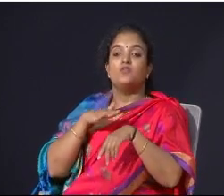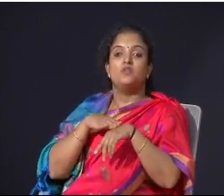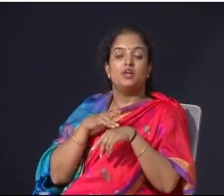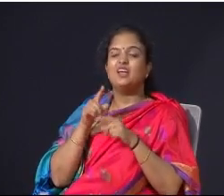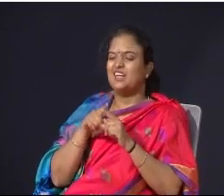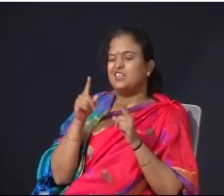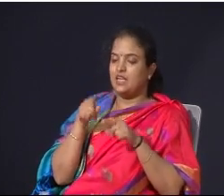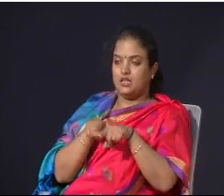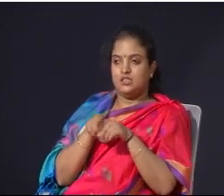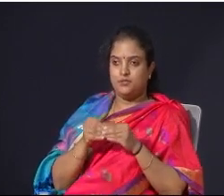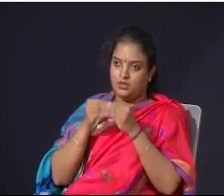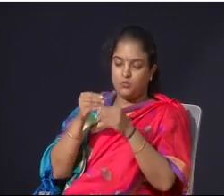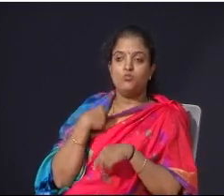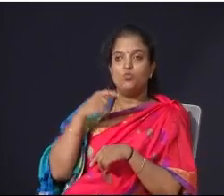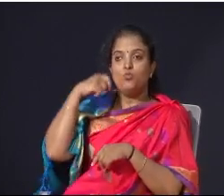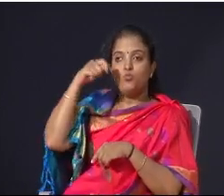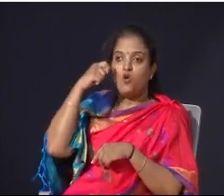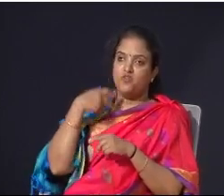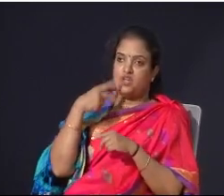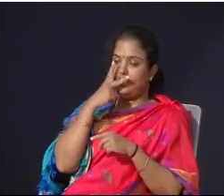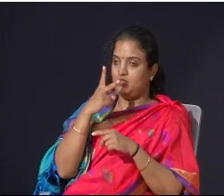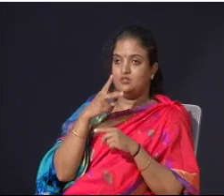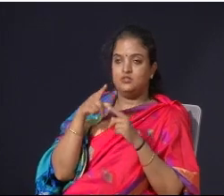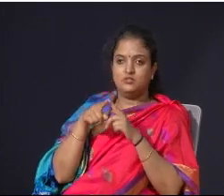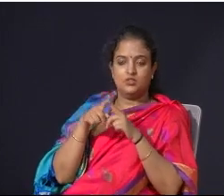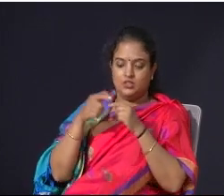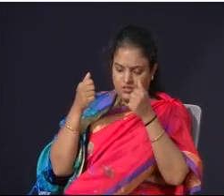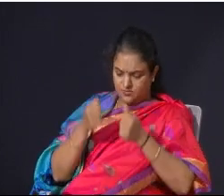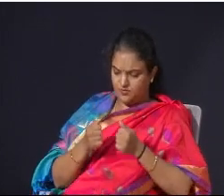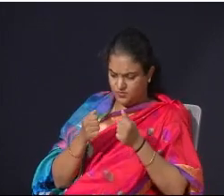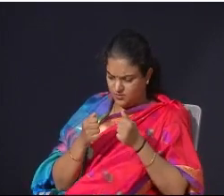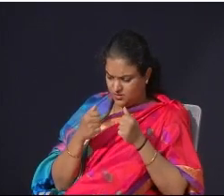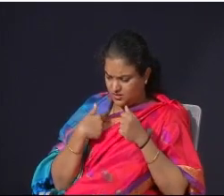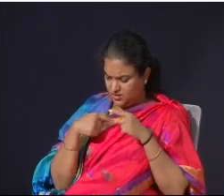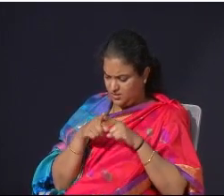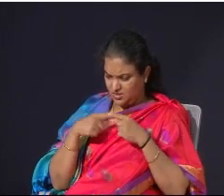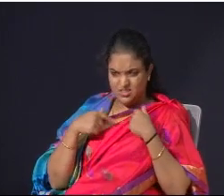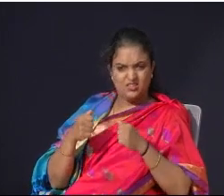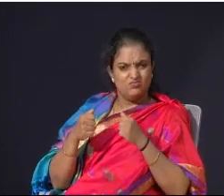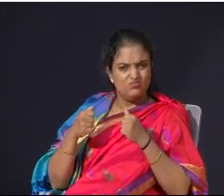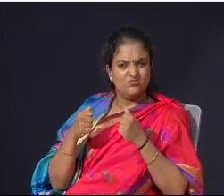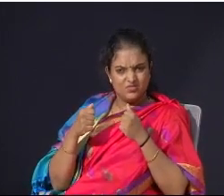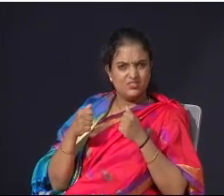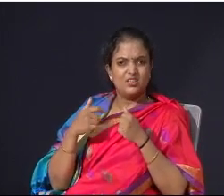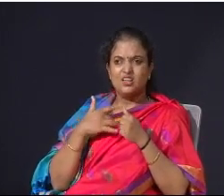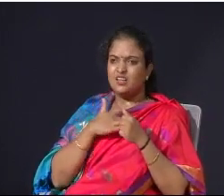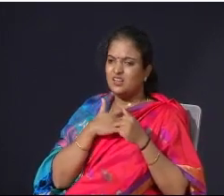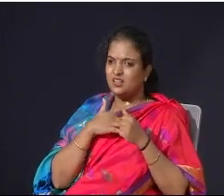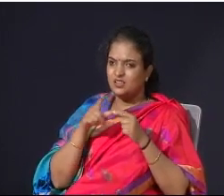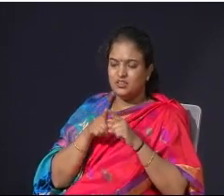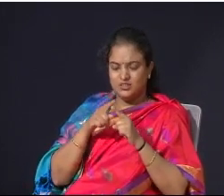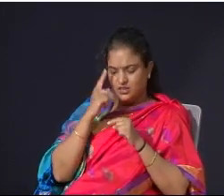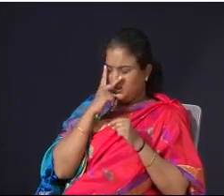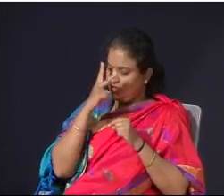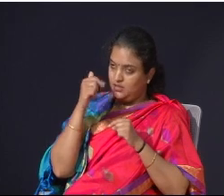movie, okay, and the seat was wobbly. I said, I don't want to sit on the seat. What's wrong? My eyes were